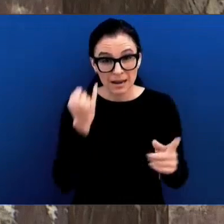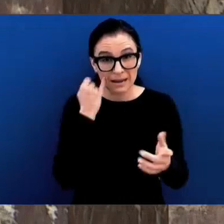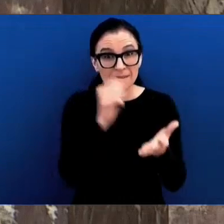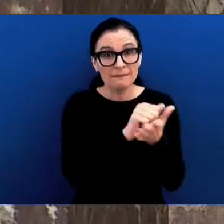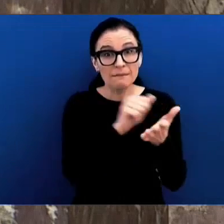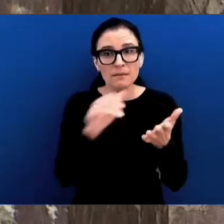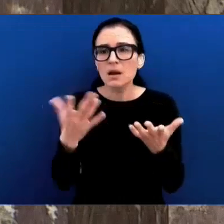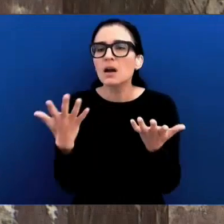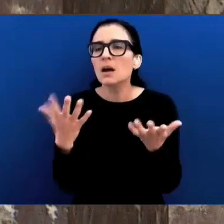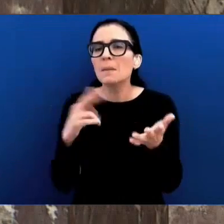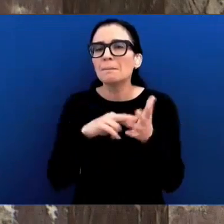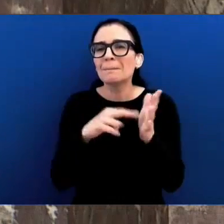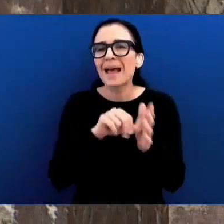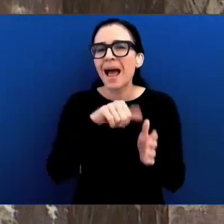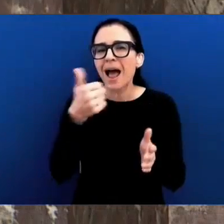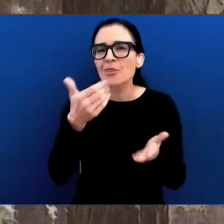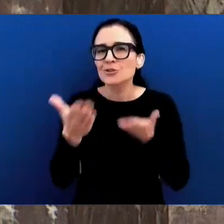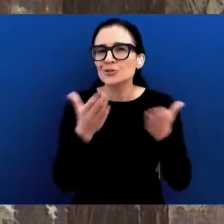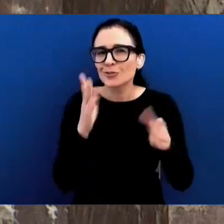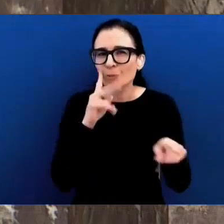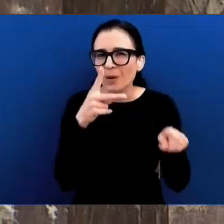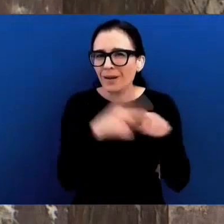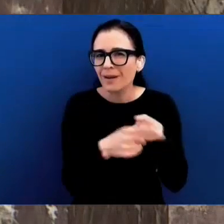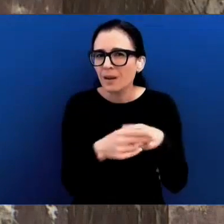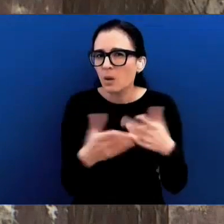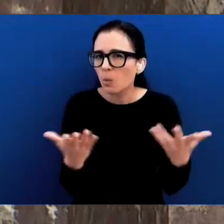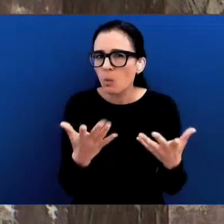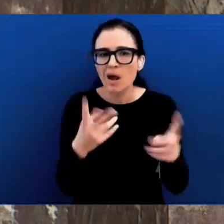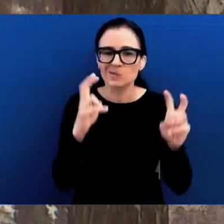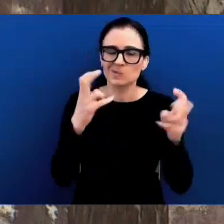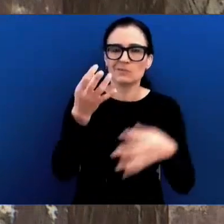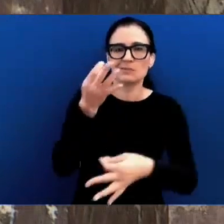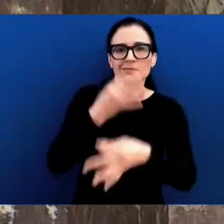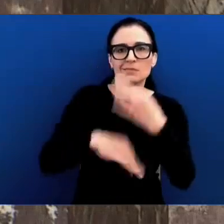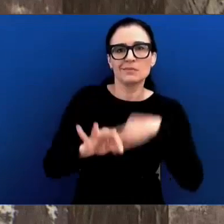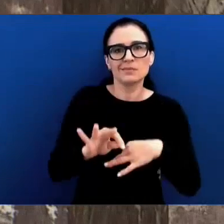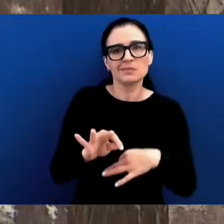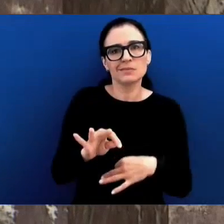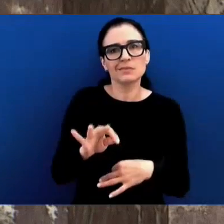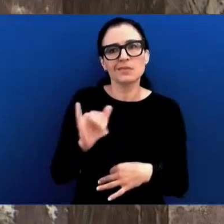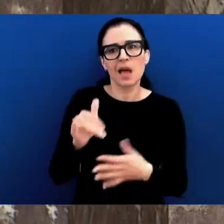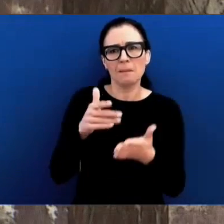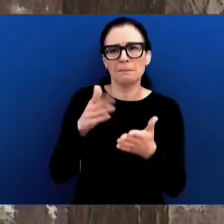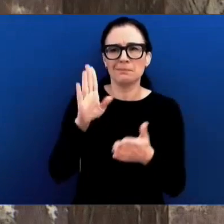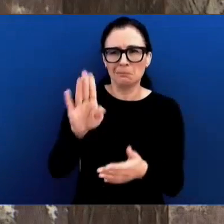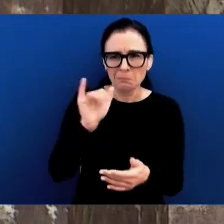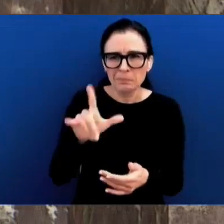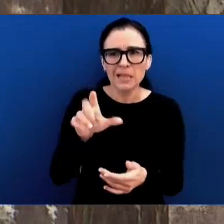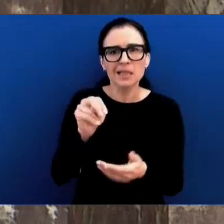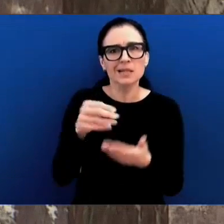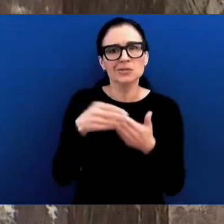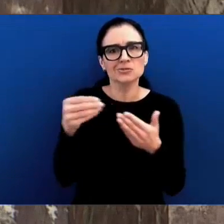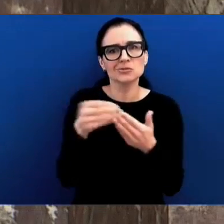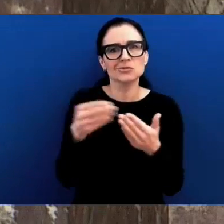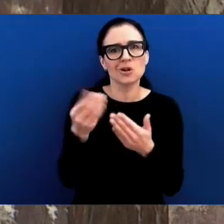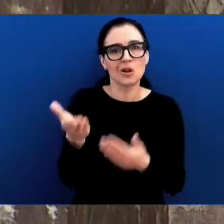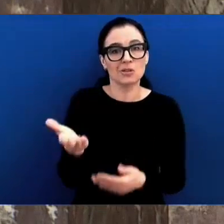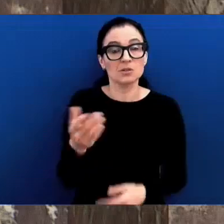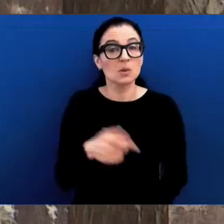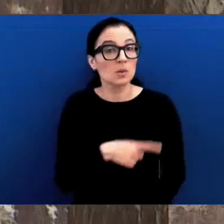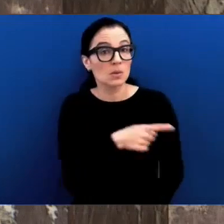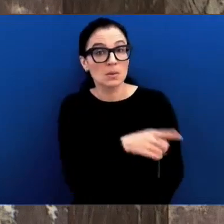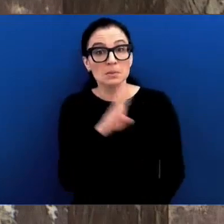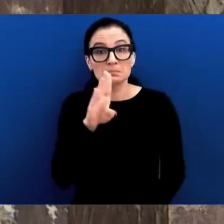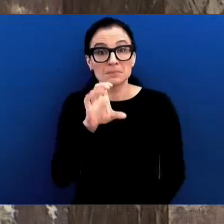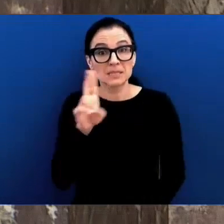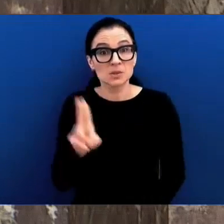billion shortfall? Honourable Speaker, I can suggest that the leader of the BCU party here will make cuts, because that's what he did when he was the Minister